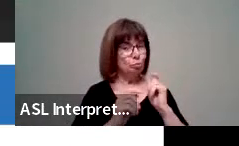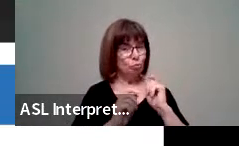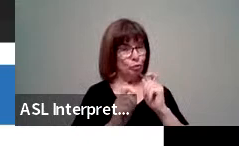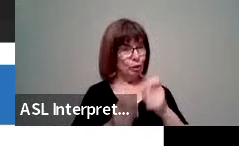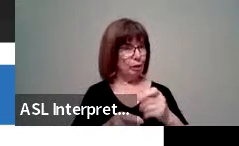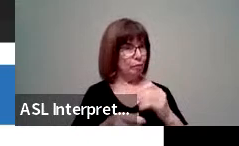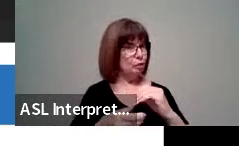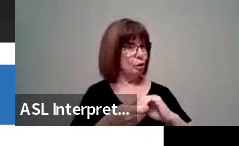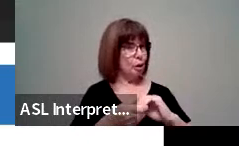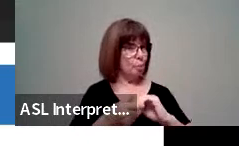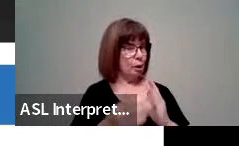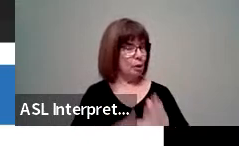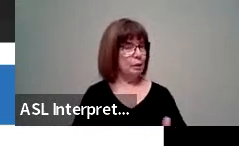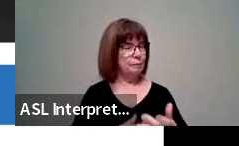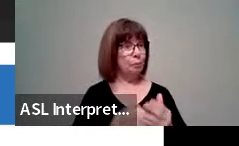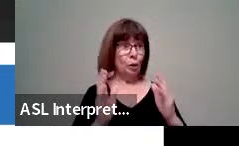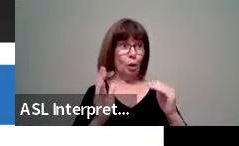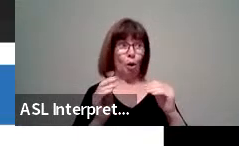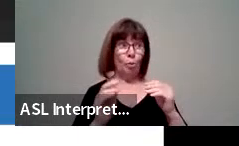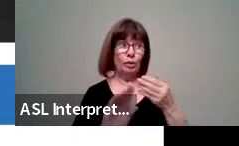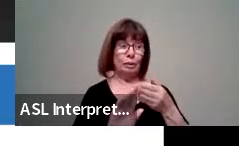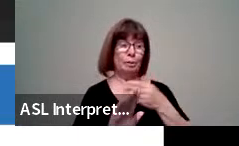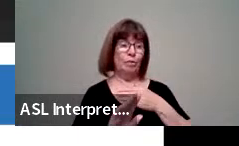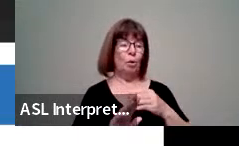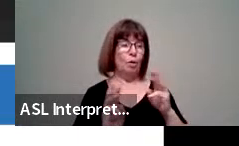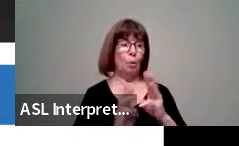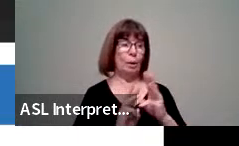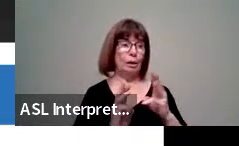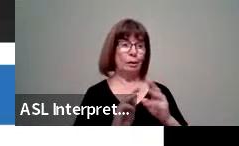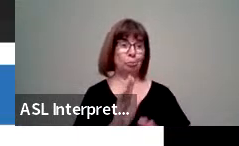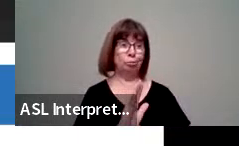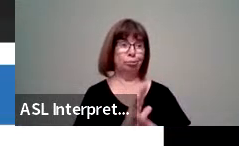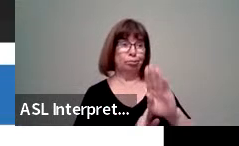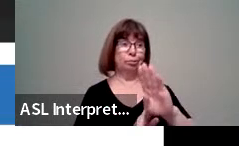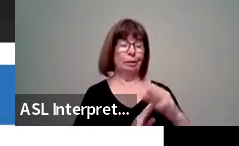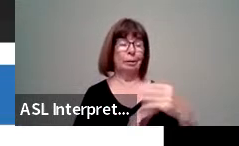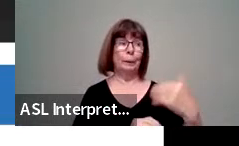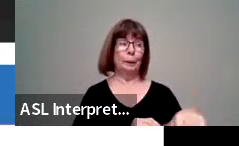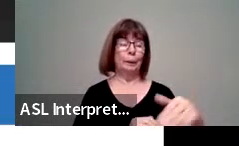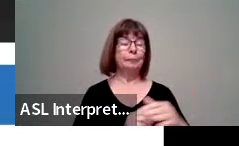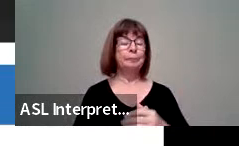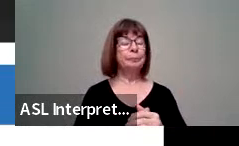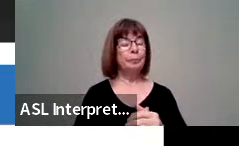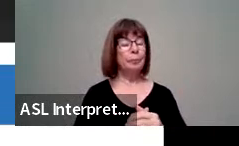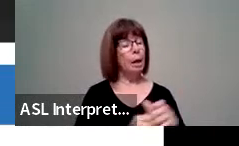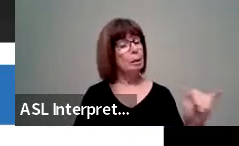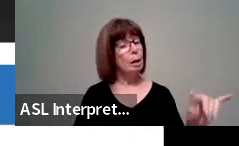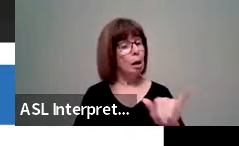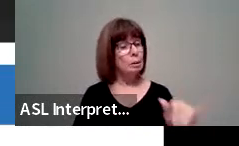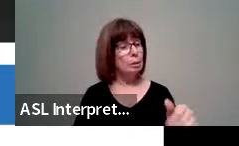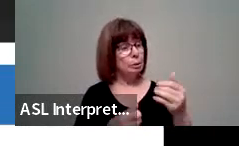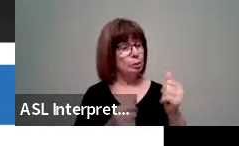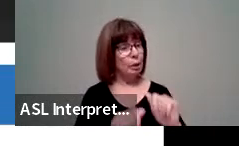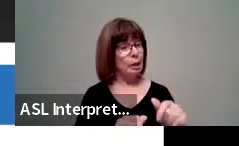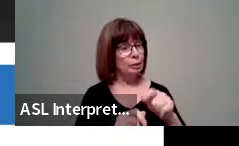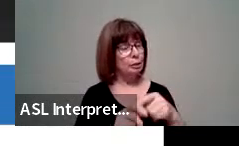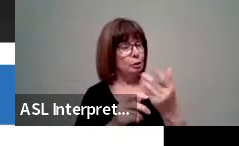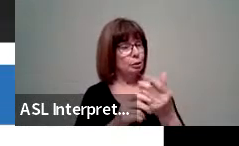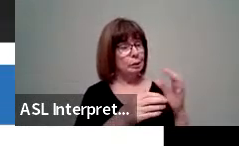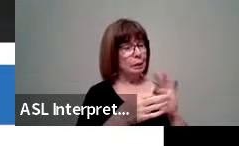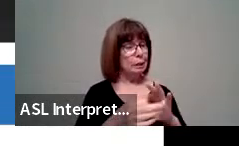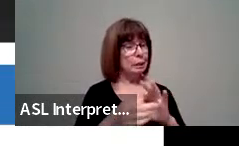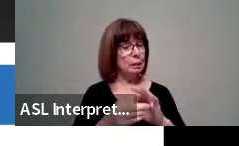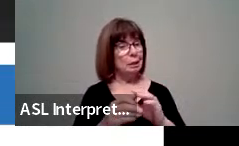Hopefully in anticipation of our winter surge, we're trying to get more and more of those out. And we're also linking underinsured and